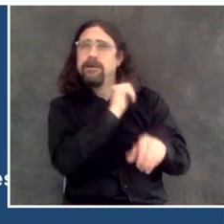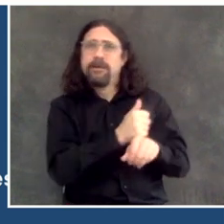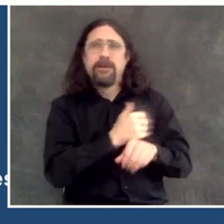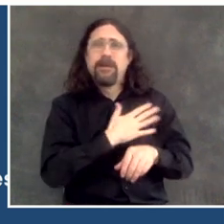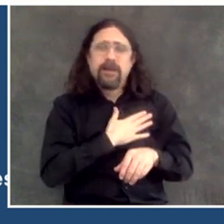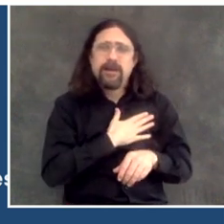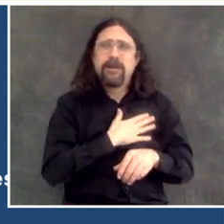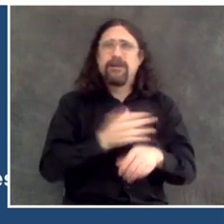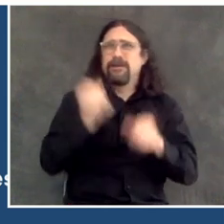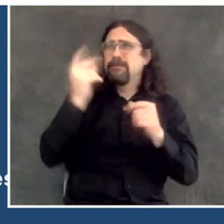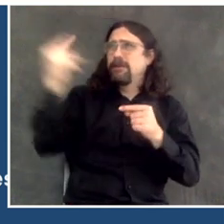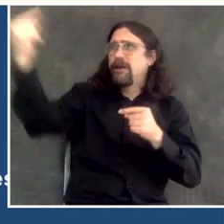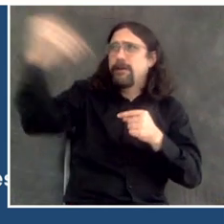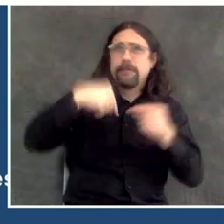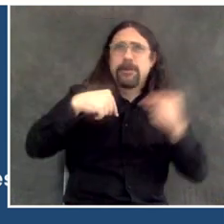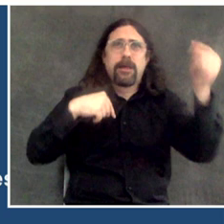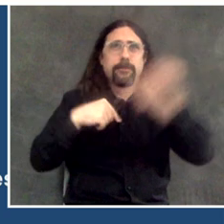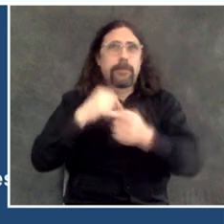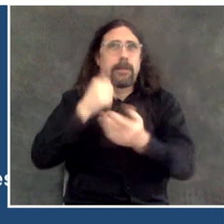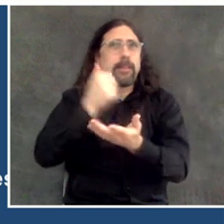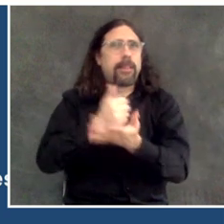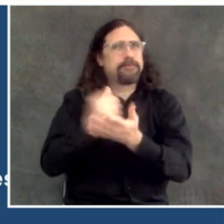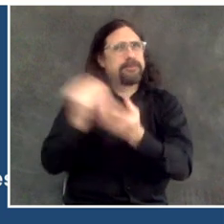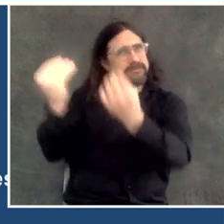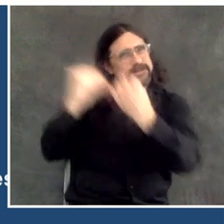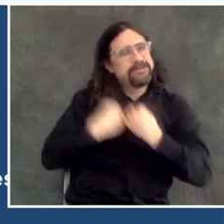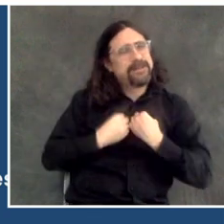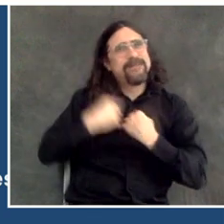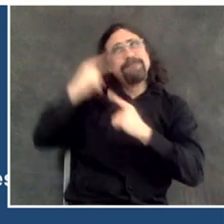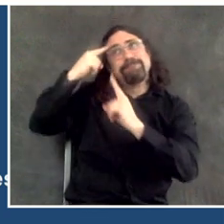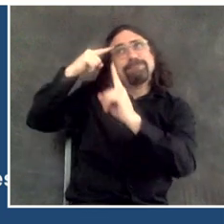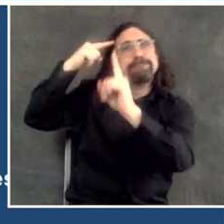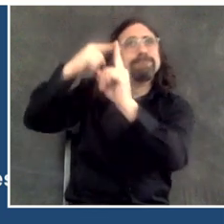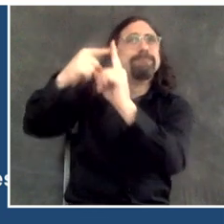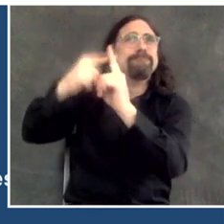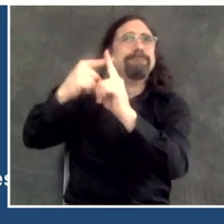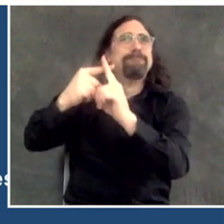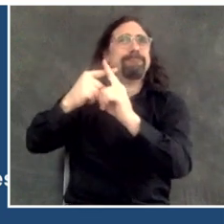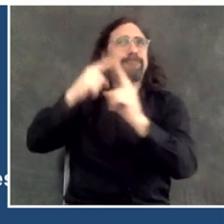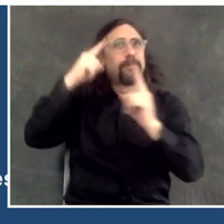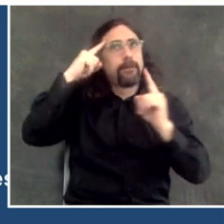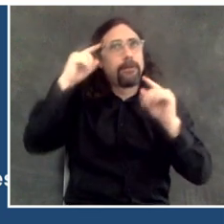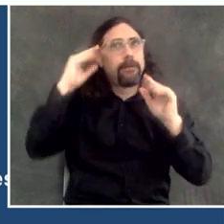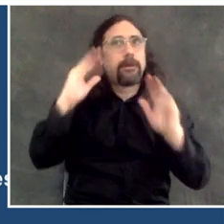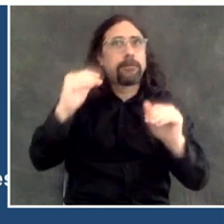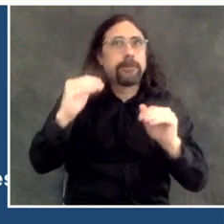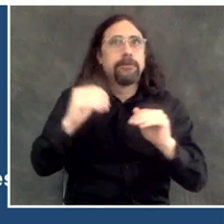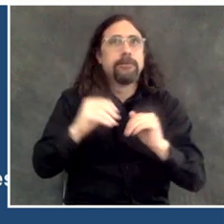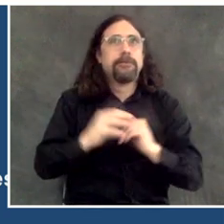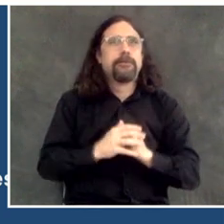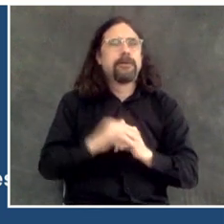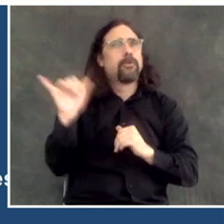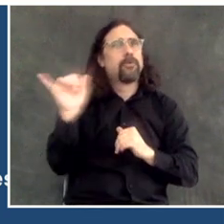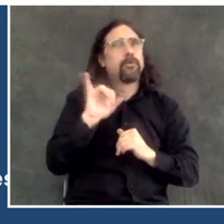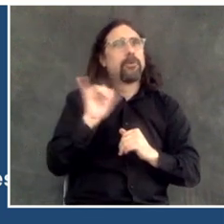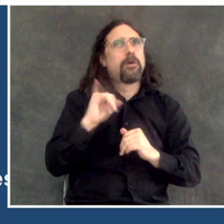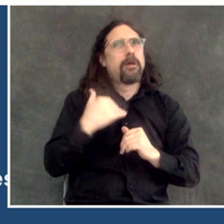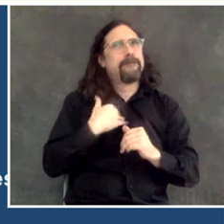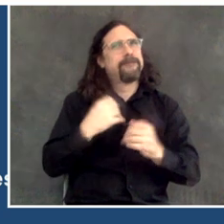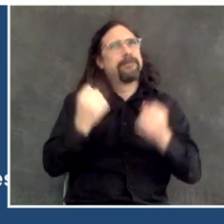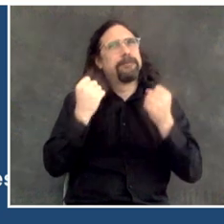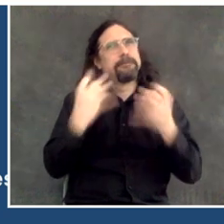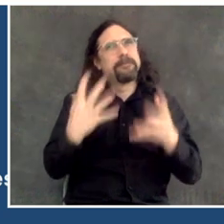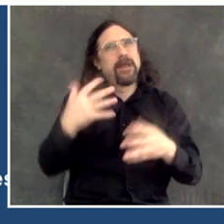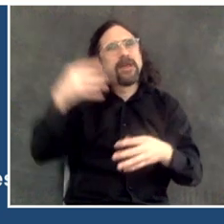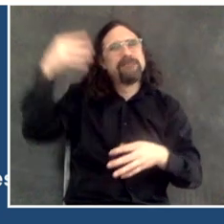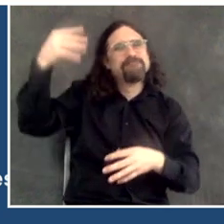foreign nations, who are stepping up to help New York City in our hour of need. I'm just going to say it quickly, just to give you the sheer magnitude. I want to thank